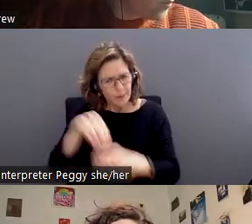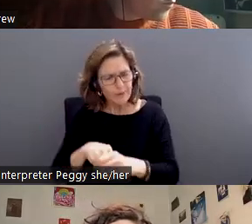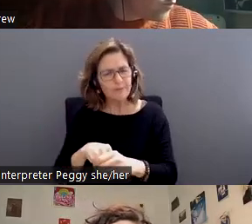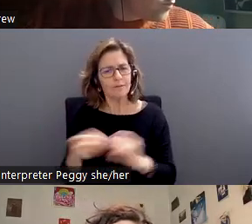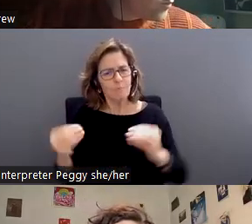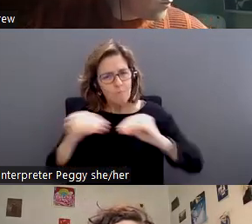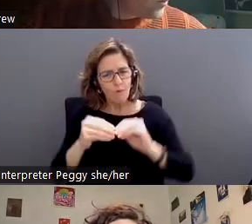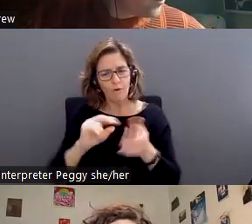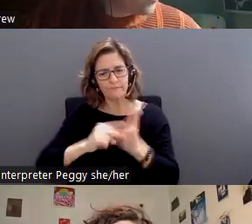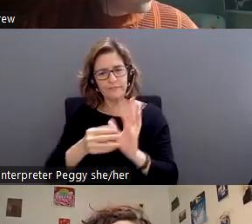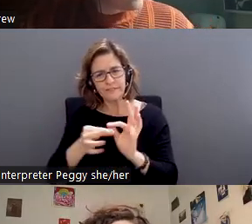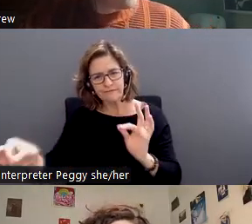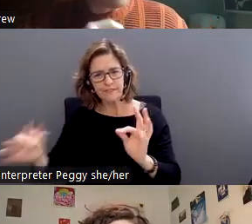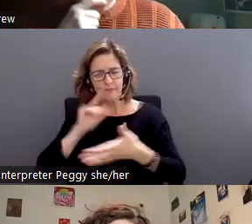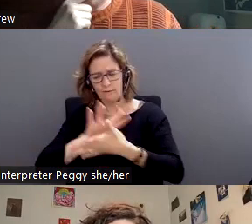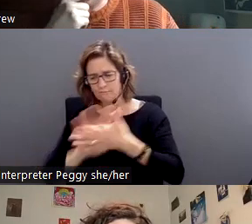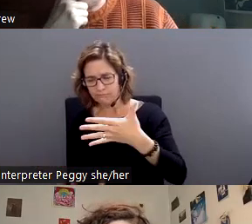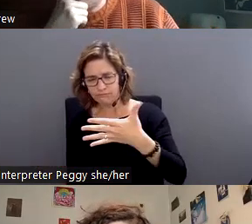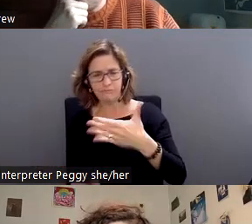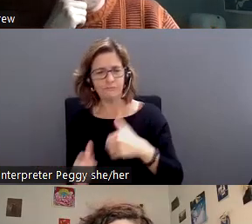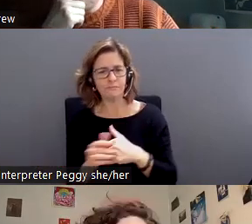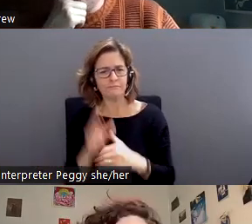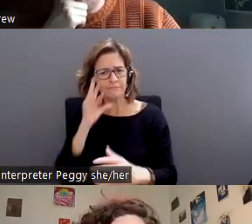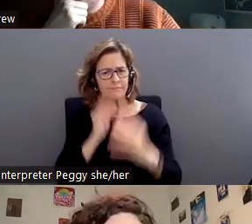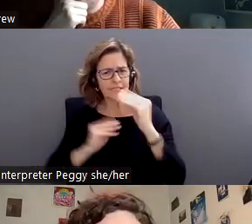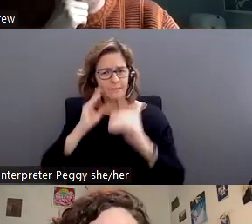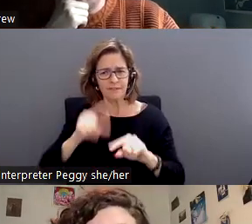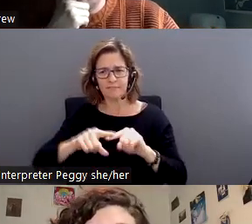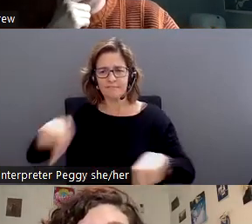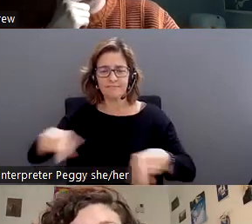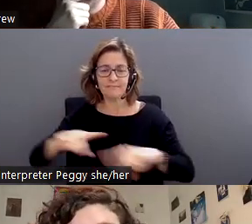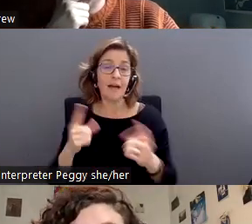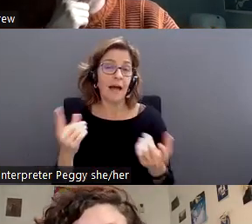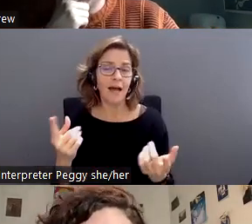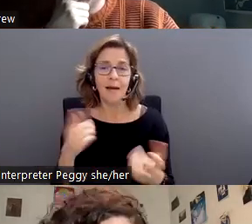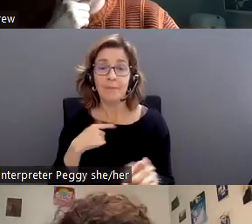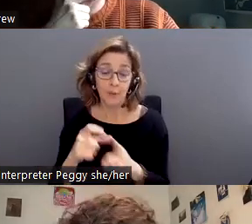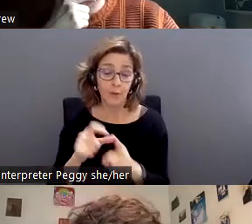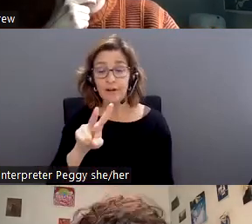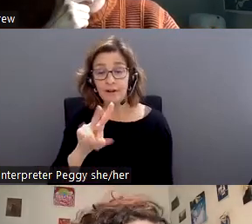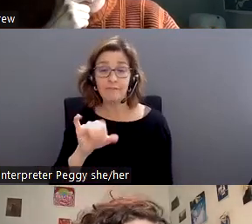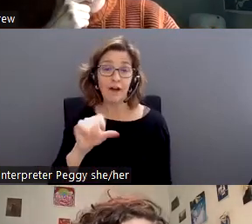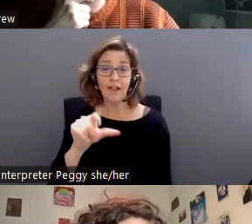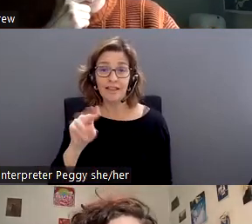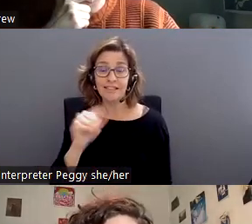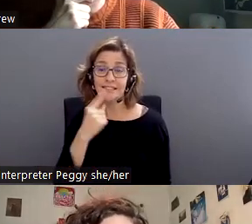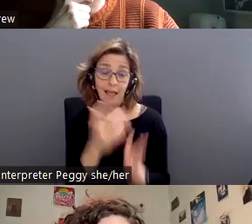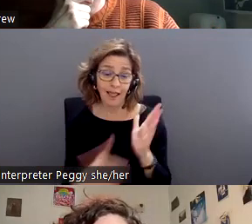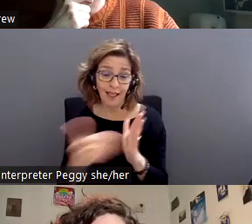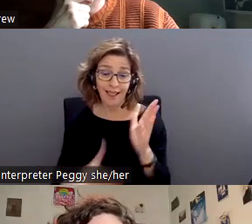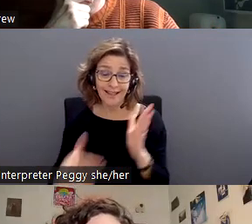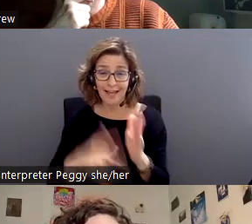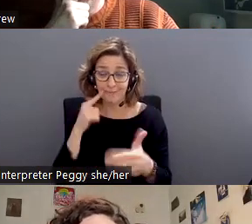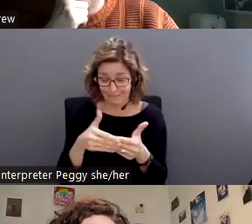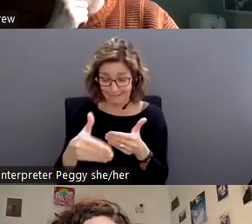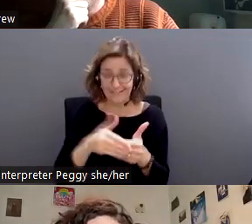And the types of violence that different people experience. How many times can I say violence in one 5-minute talk? But the